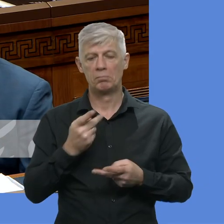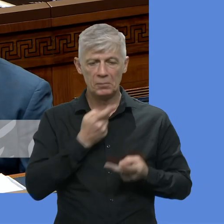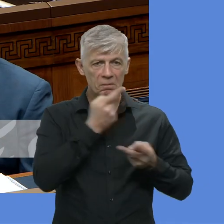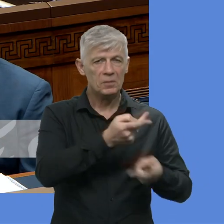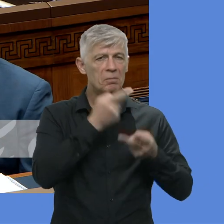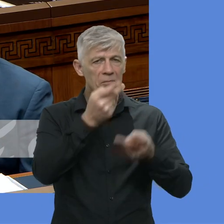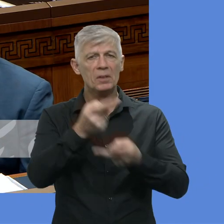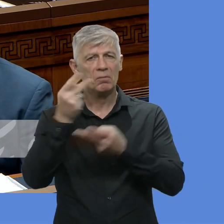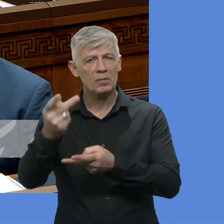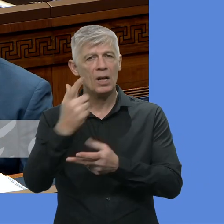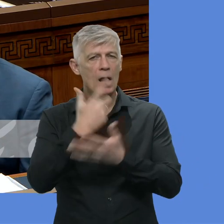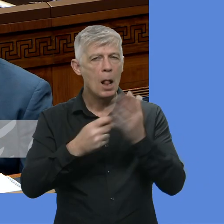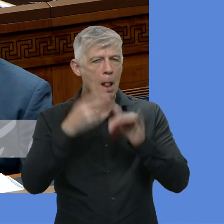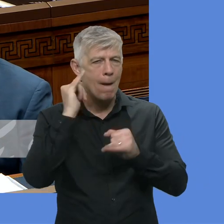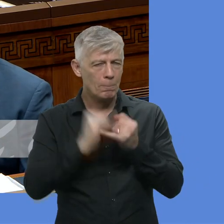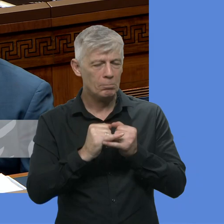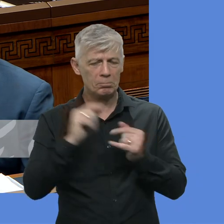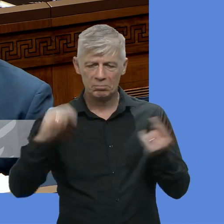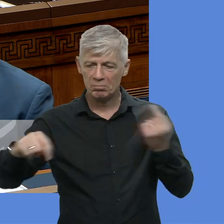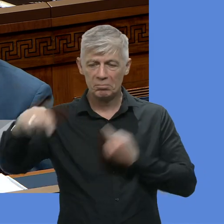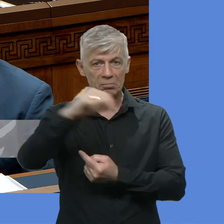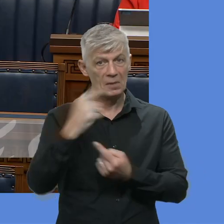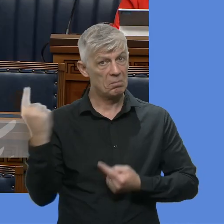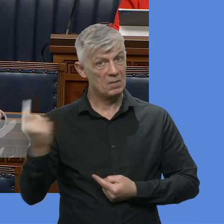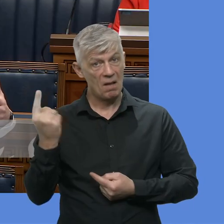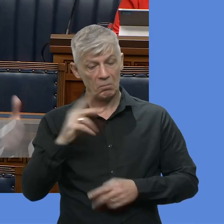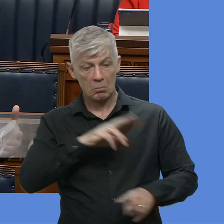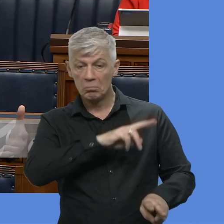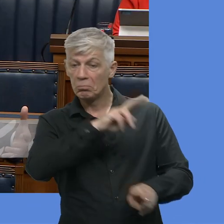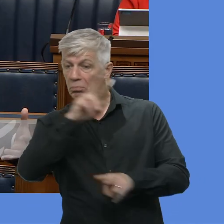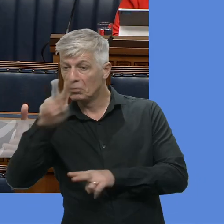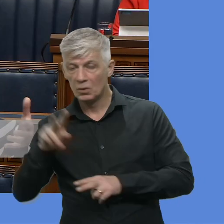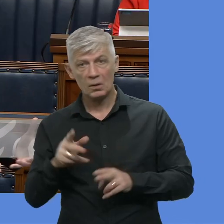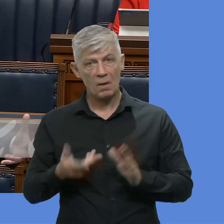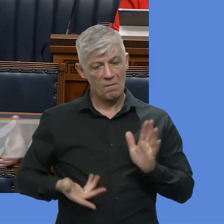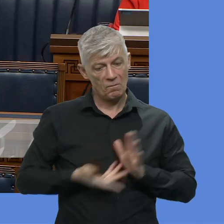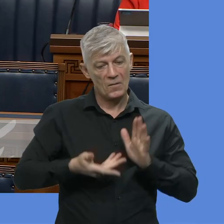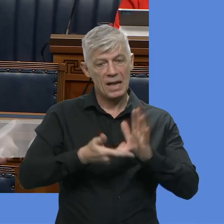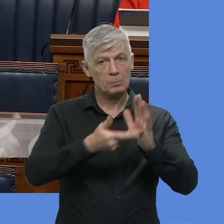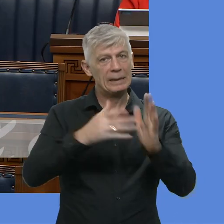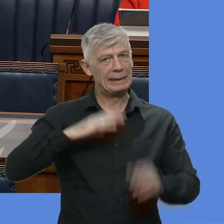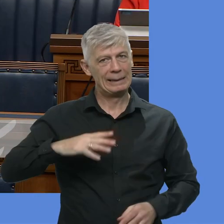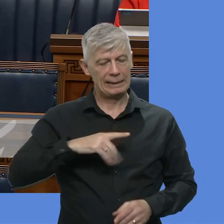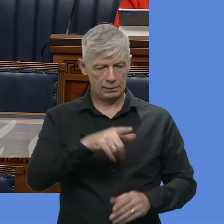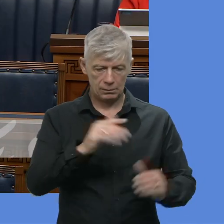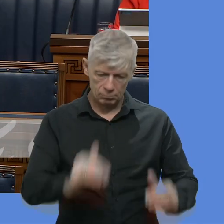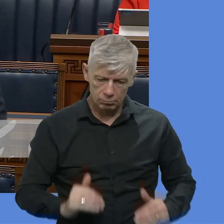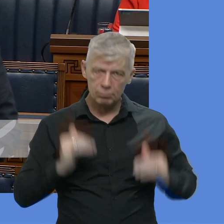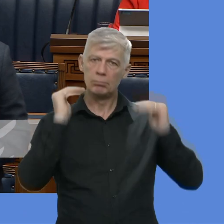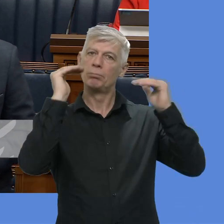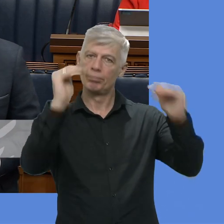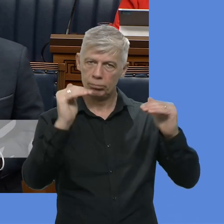different clubs in Northern Ireland to see the amount of investment that is going to be required to bring those clubs up